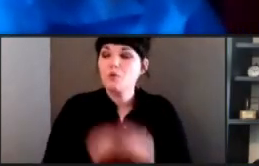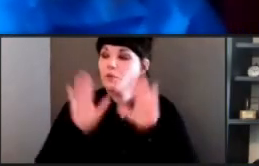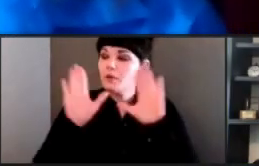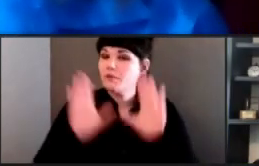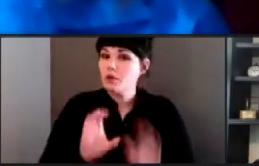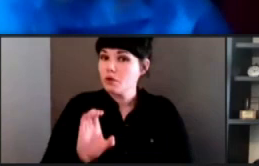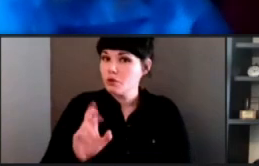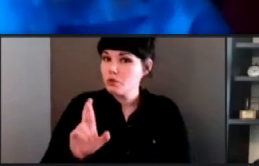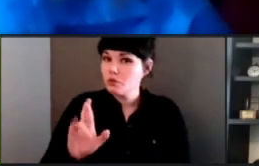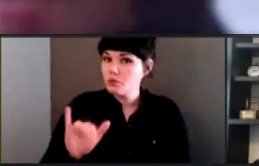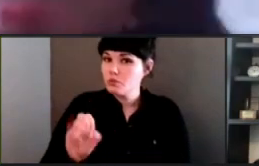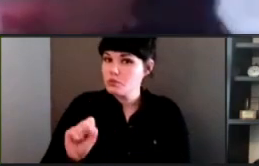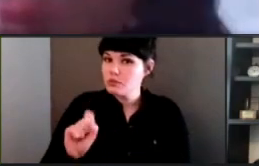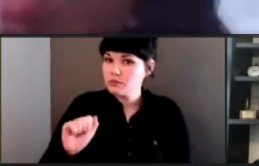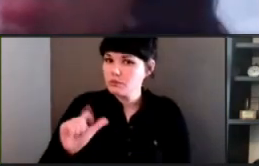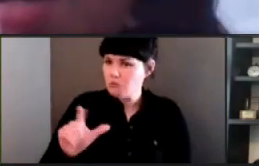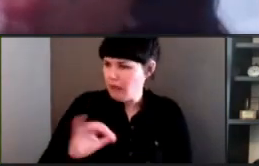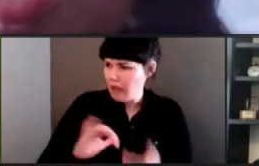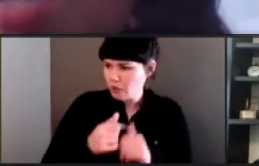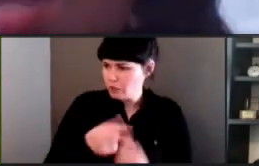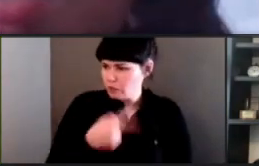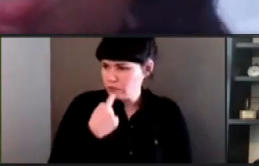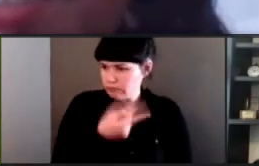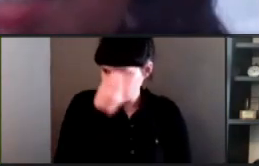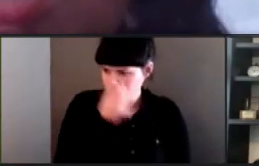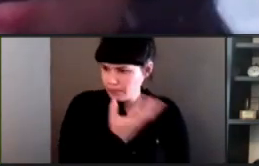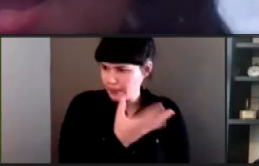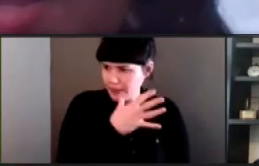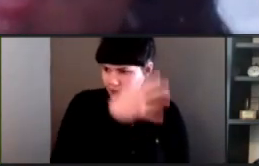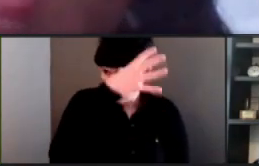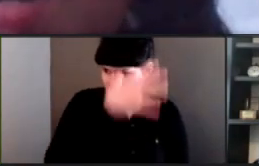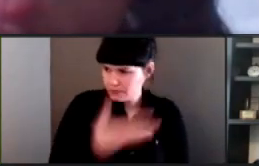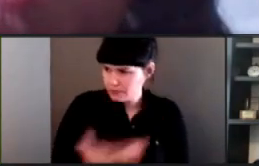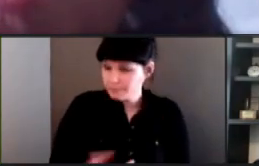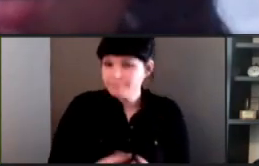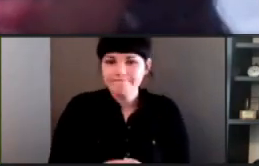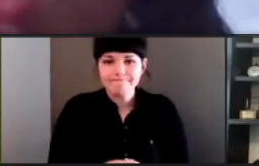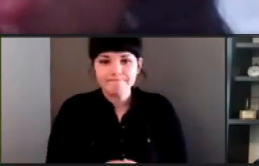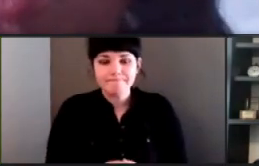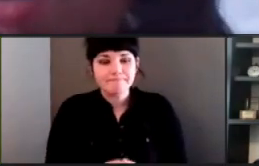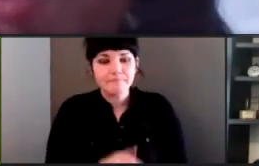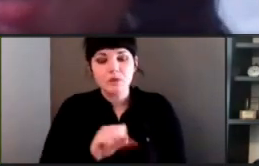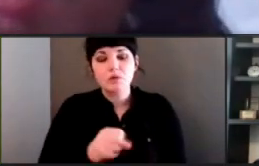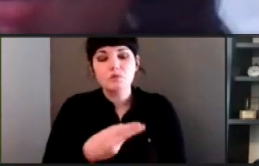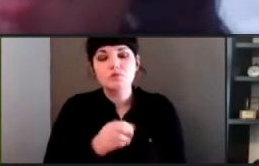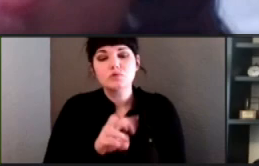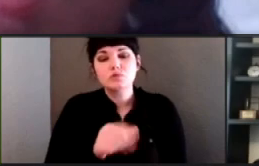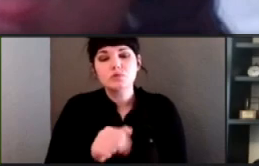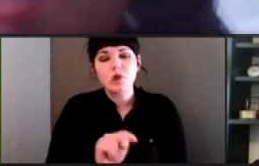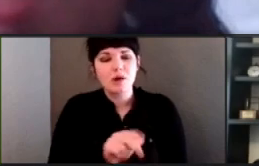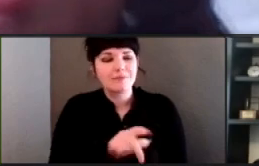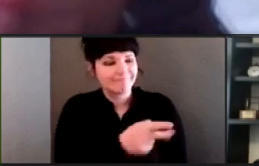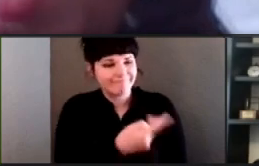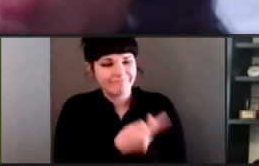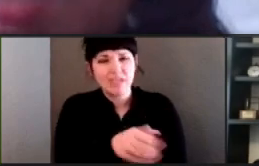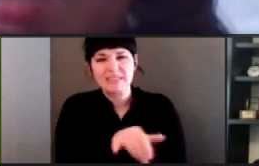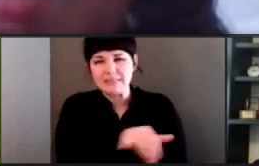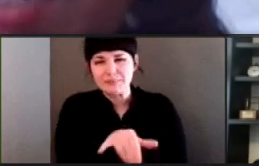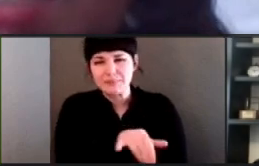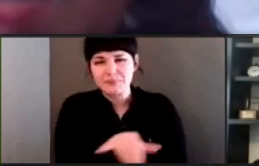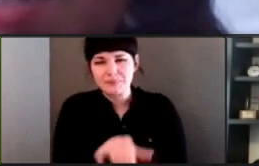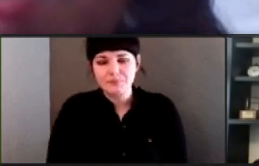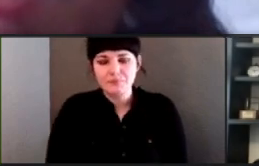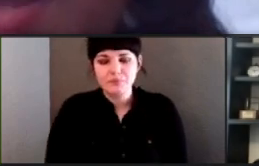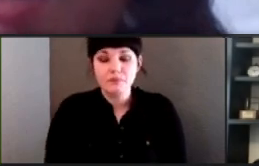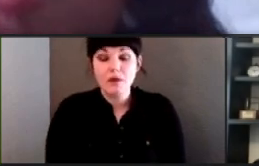informing parents? Yeah, similar to what Sean already described, the one thing that another opportunity